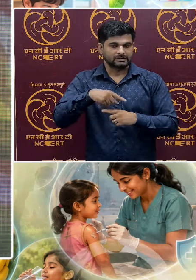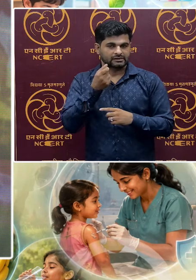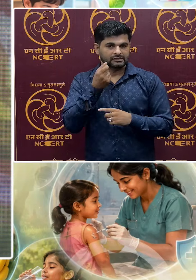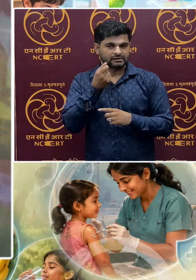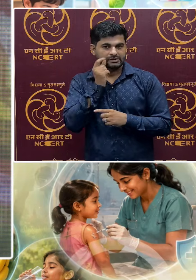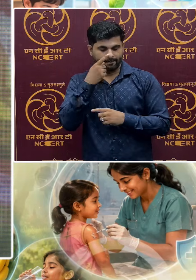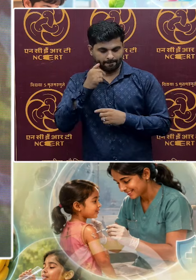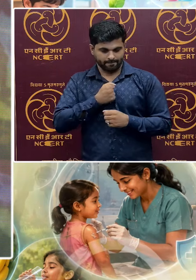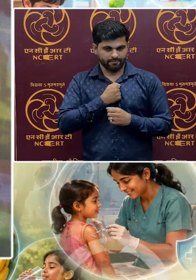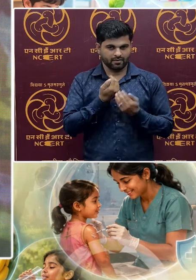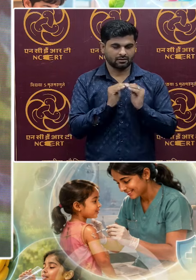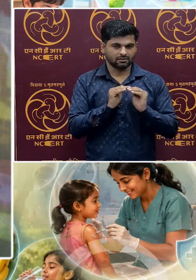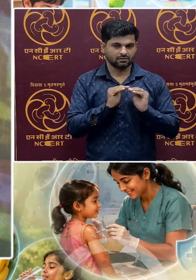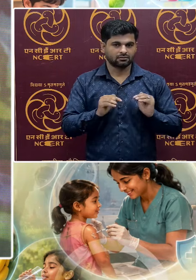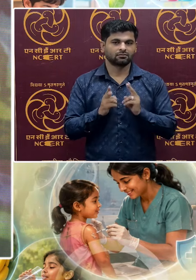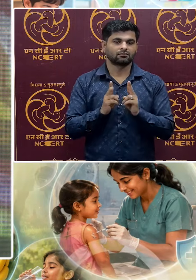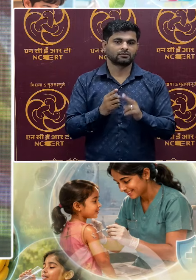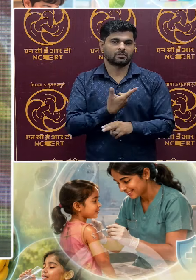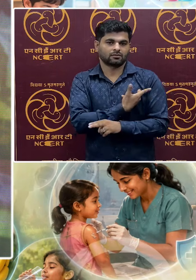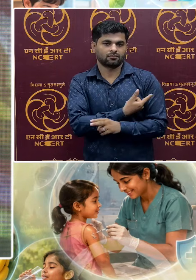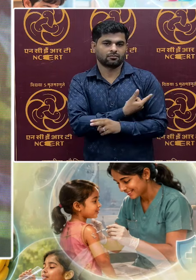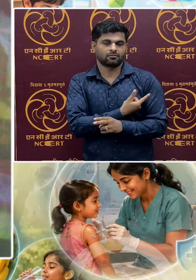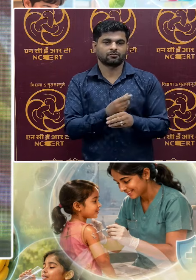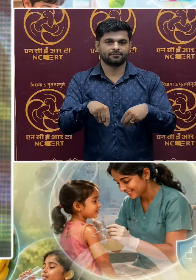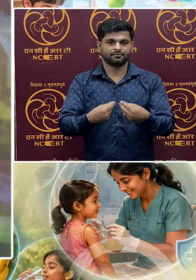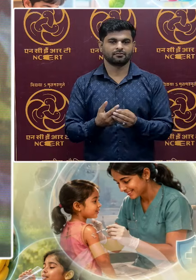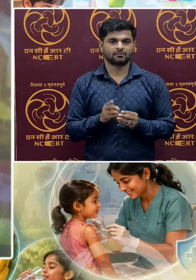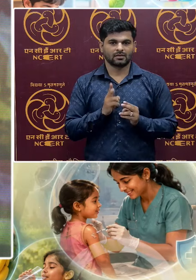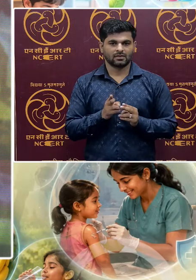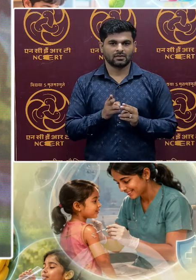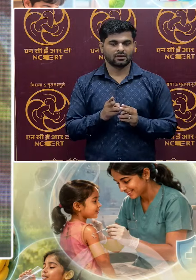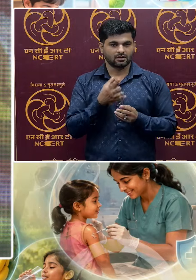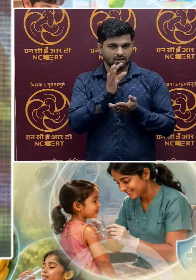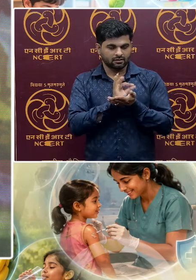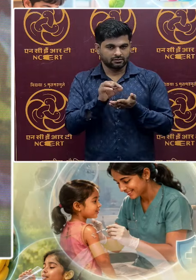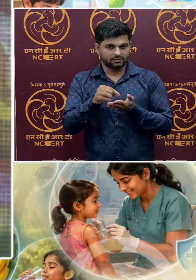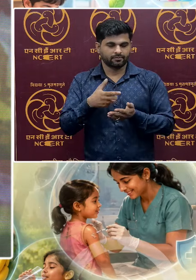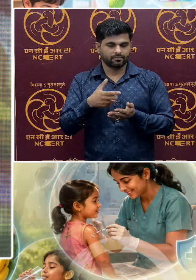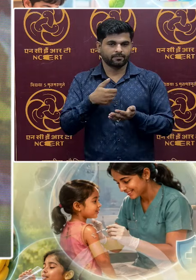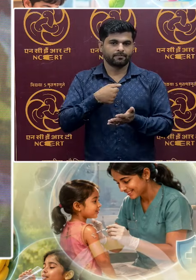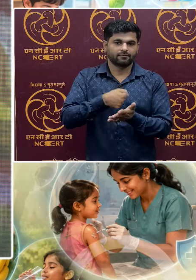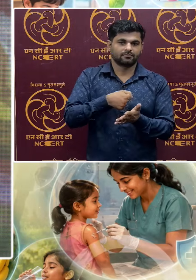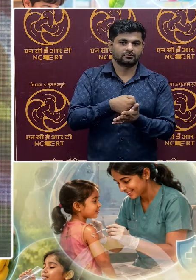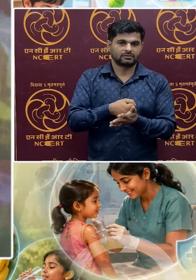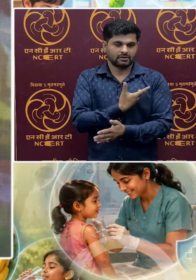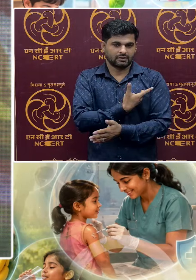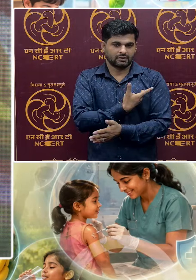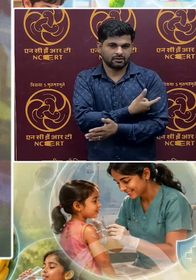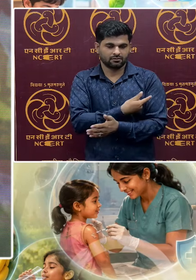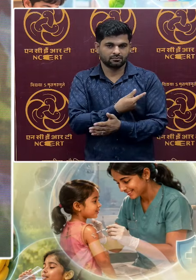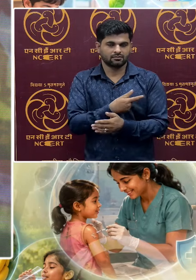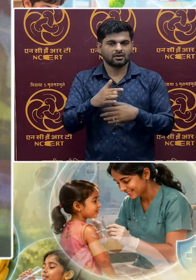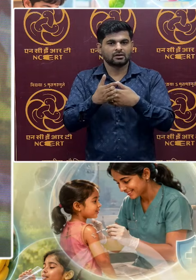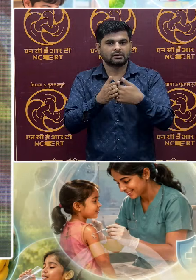that my child is normal, why should I give vaccine? Actually, these vaccines are basically to prevent any